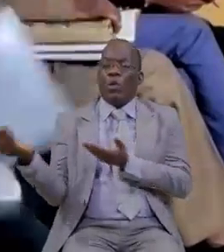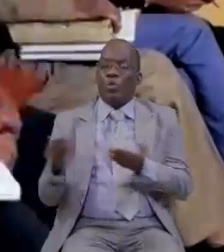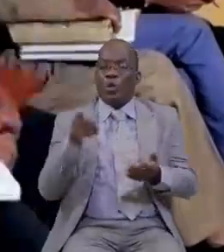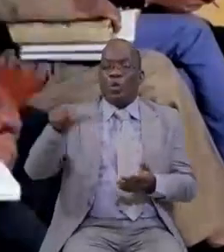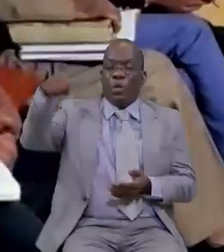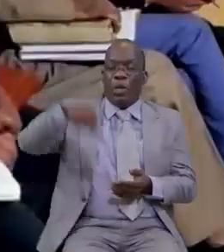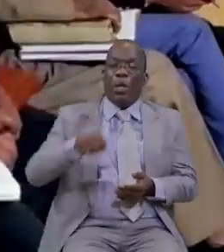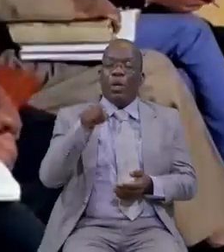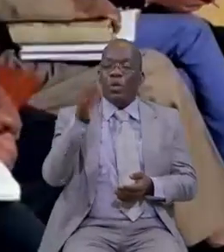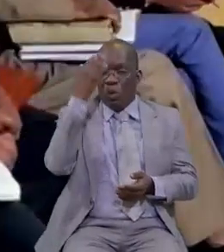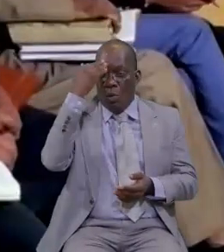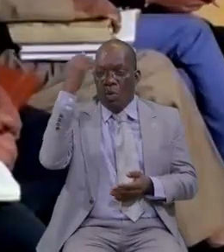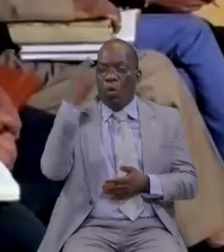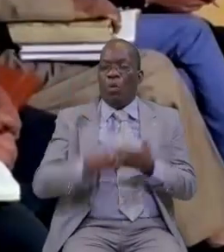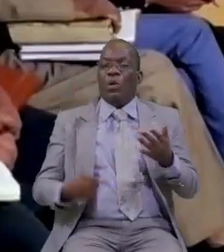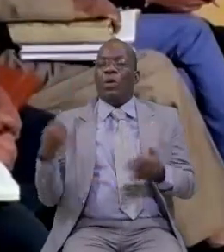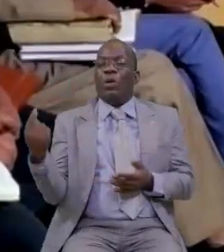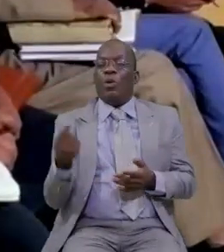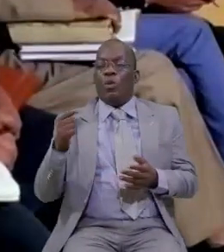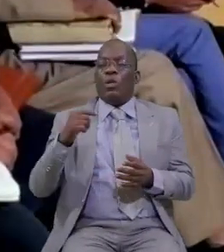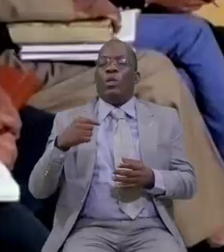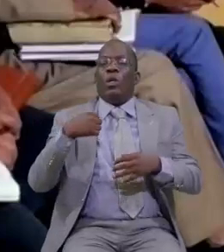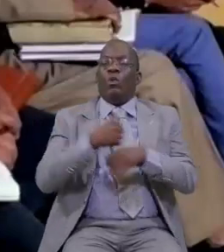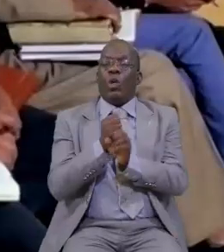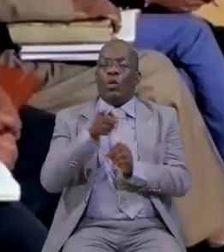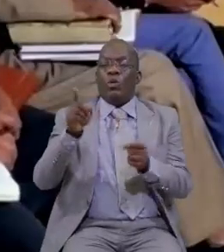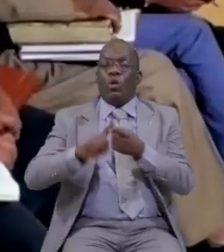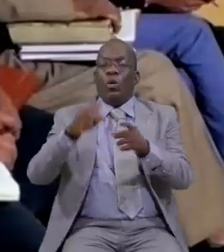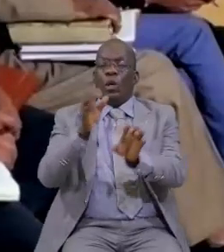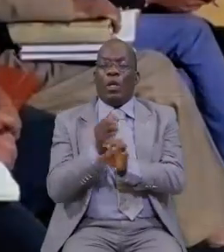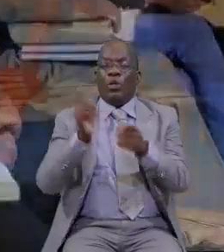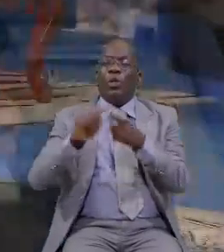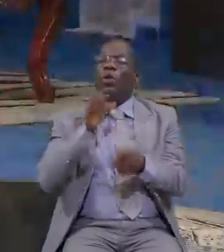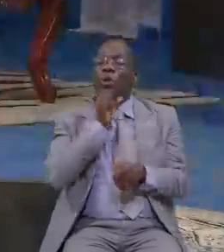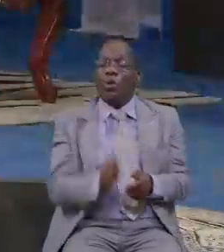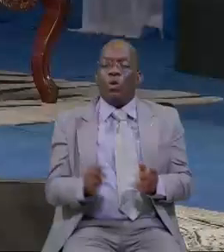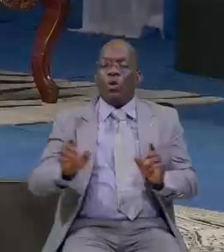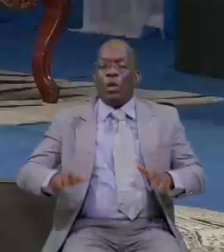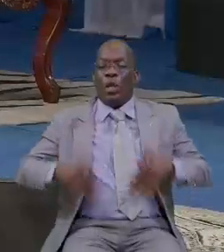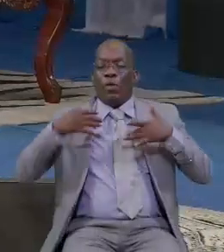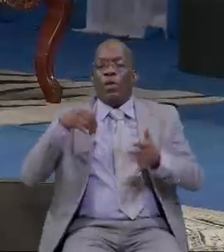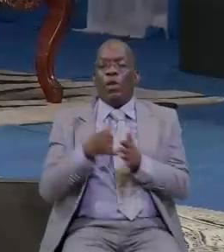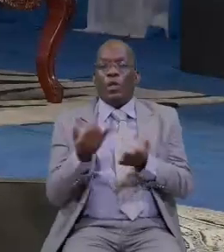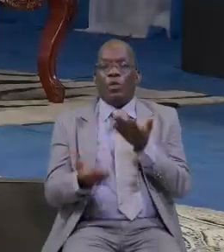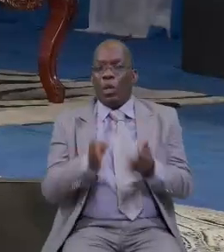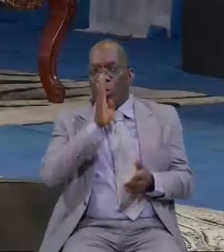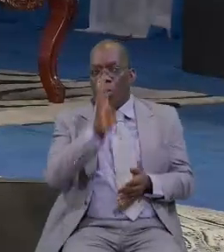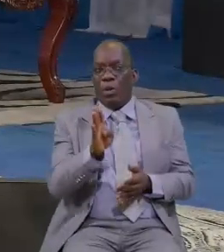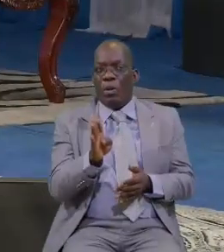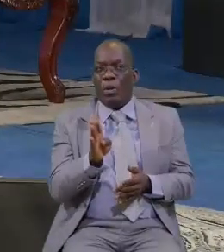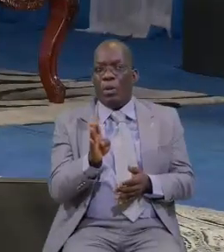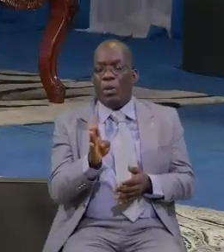that usually get you back into the old life. It might be the habit of lying,